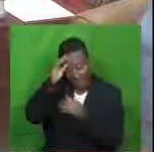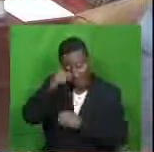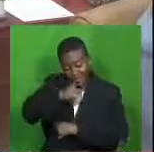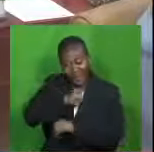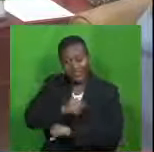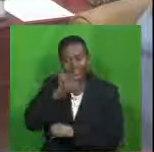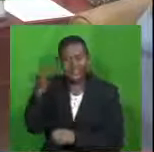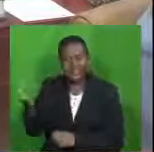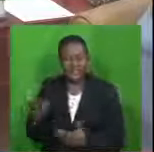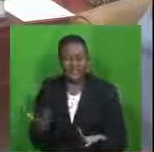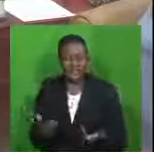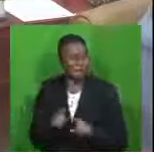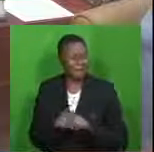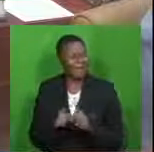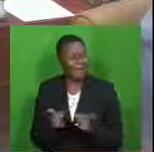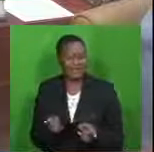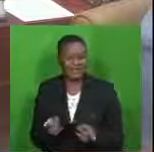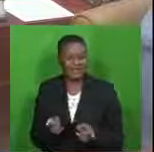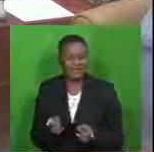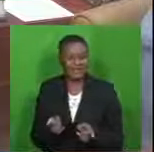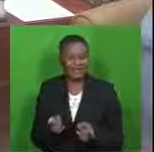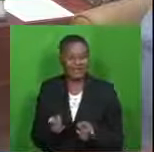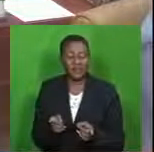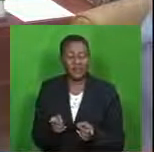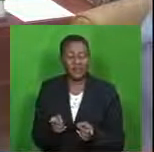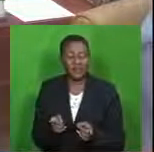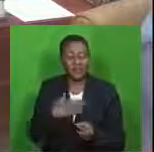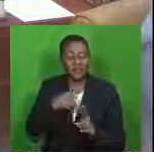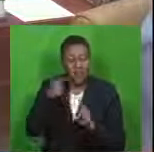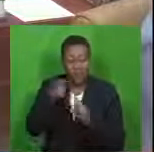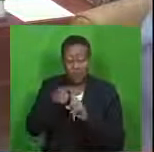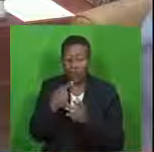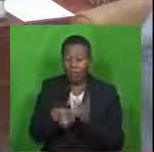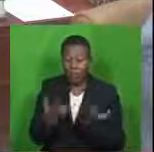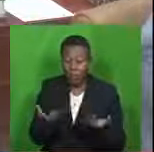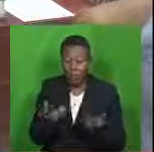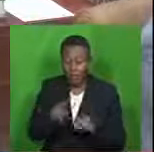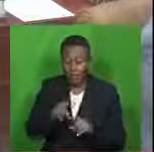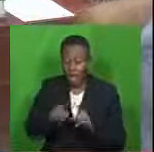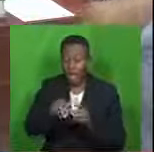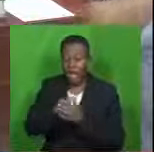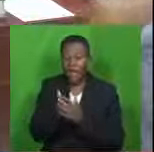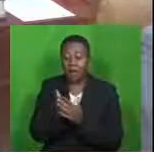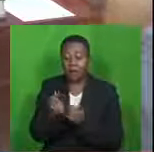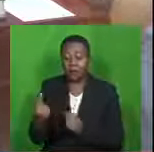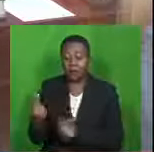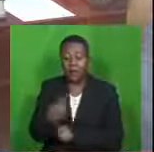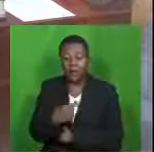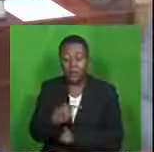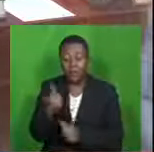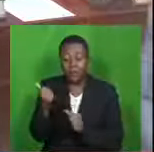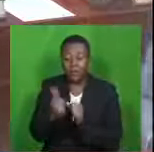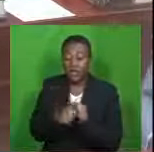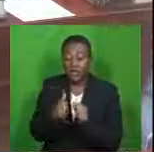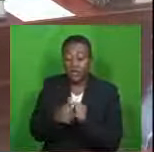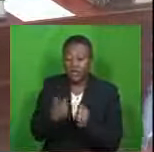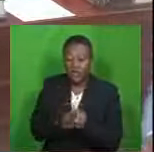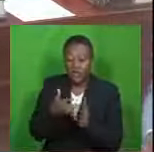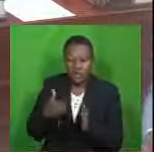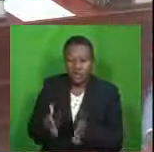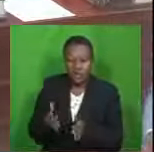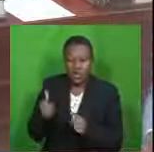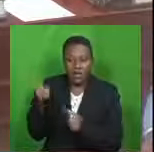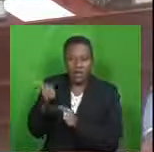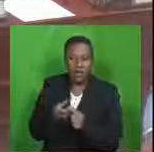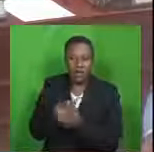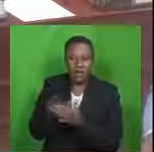Mr. Speaker. But on my point, how come that today every Ghanaian at the weekend is interested in